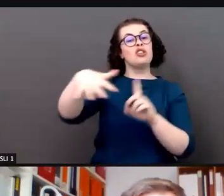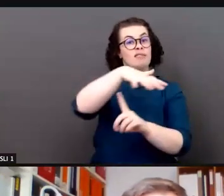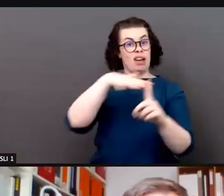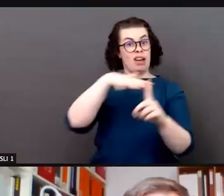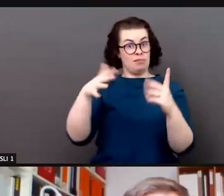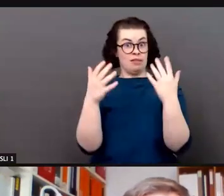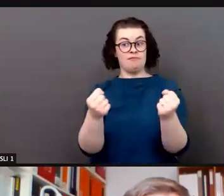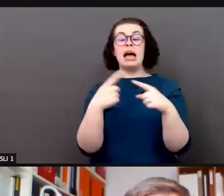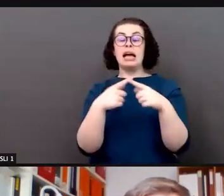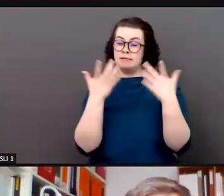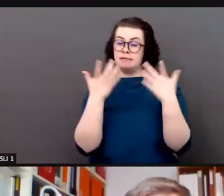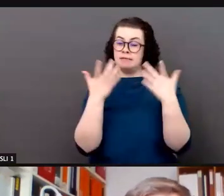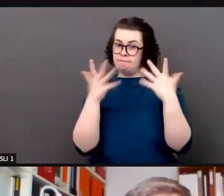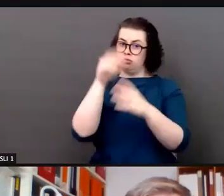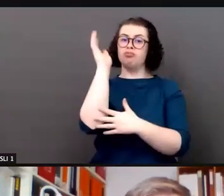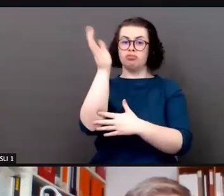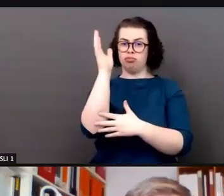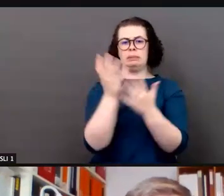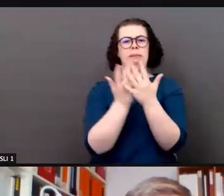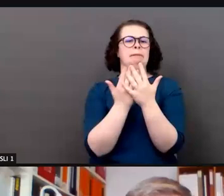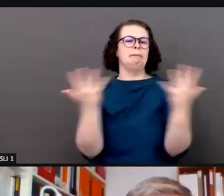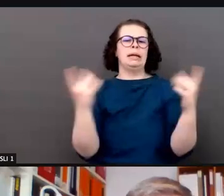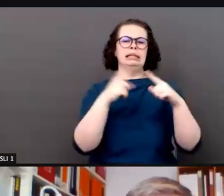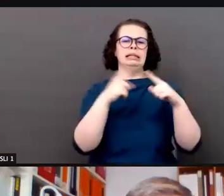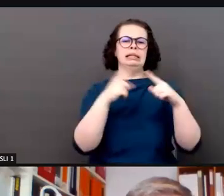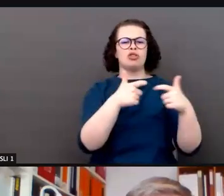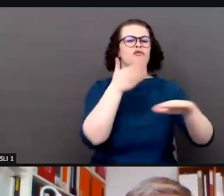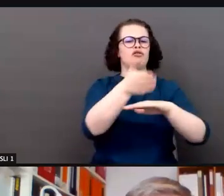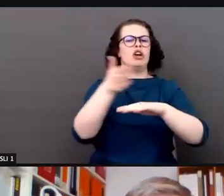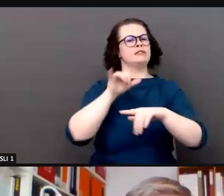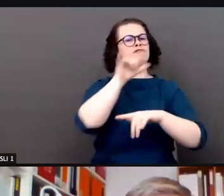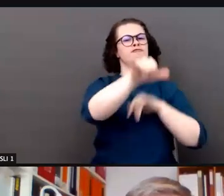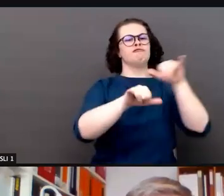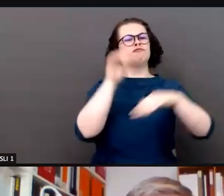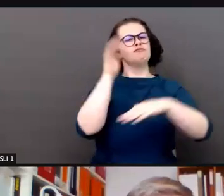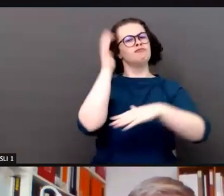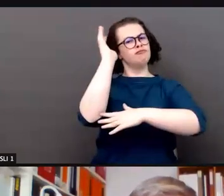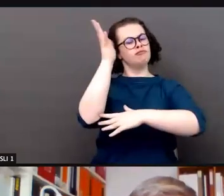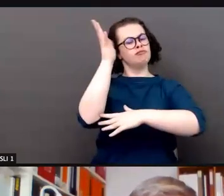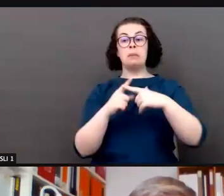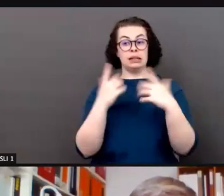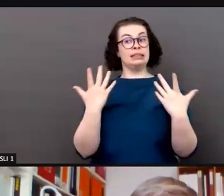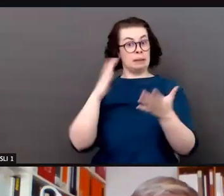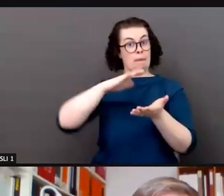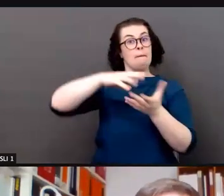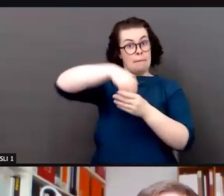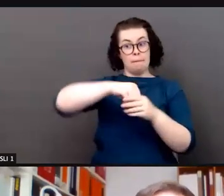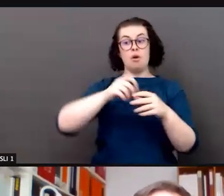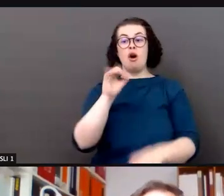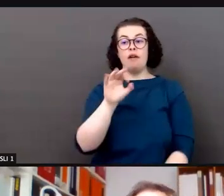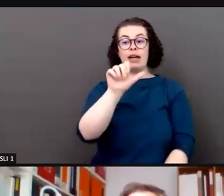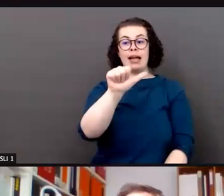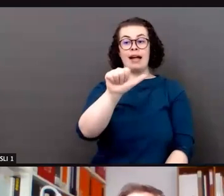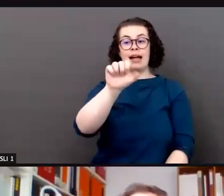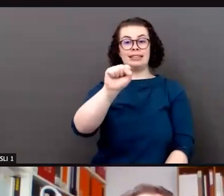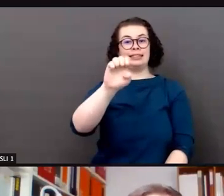participated as a speaker at numerous international conferences. He is also a board member of ASEPAU, which is the Spanish